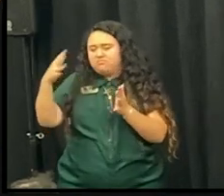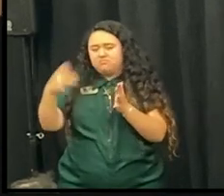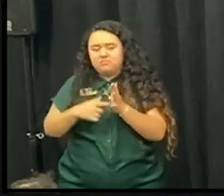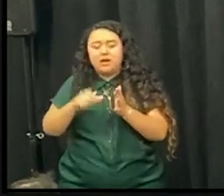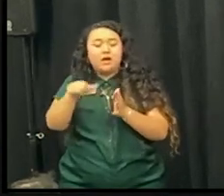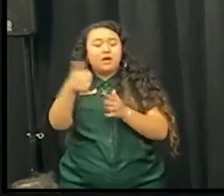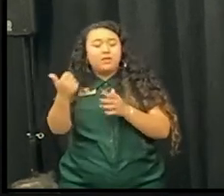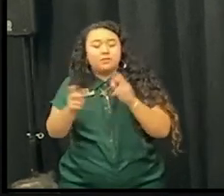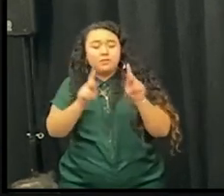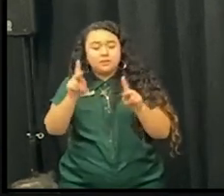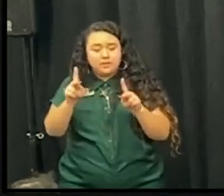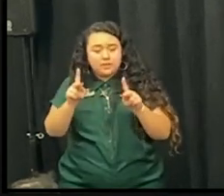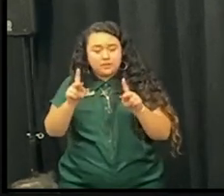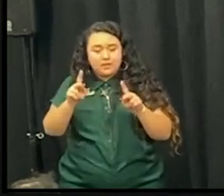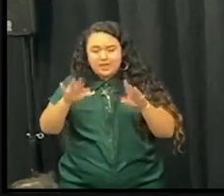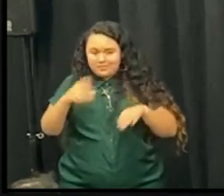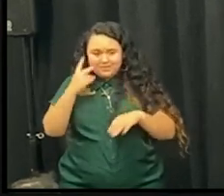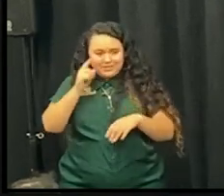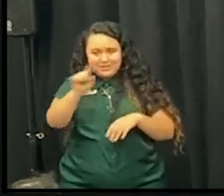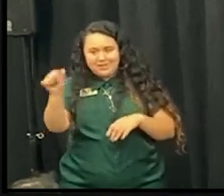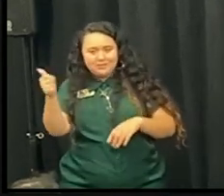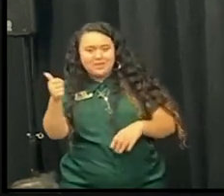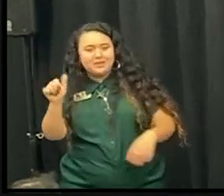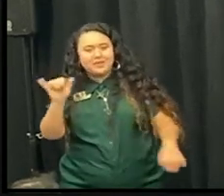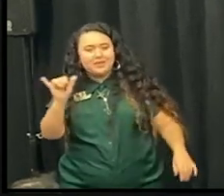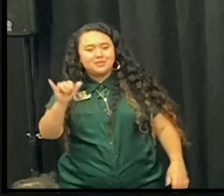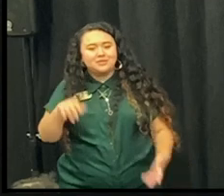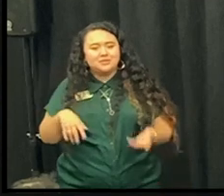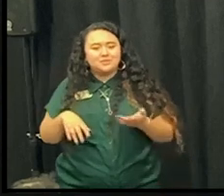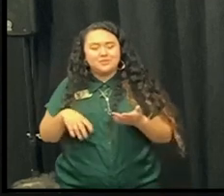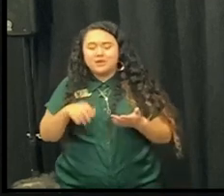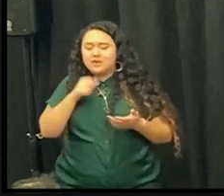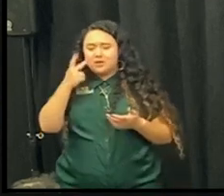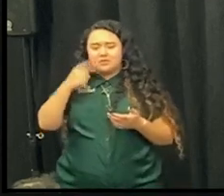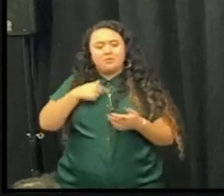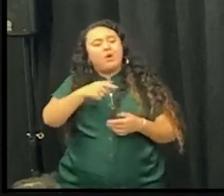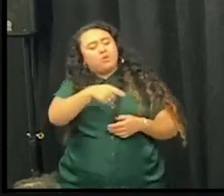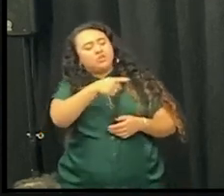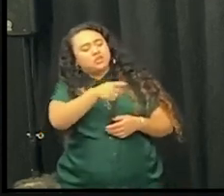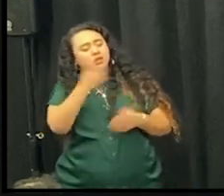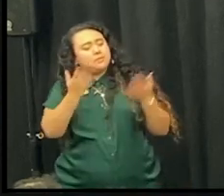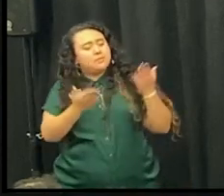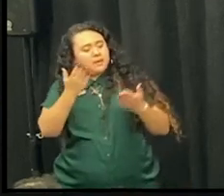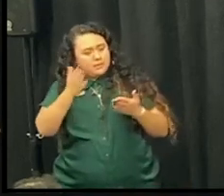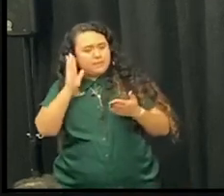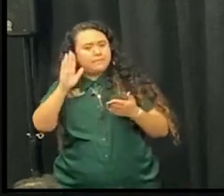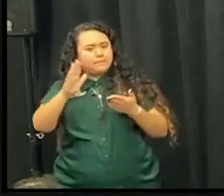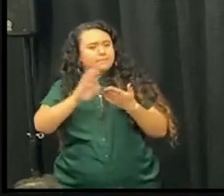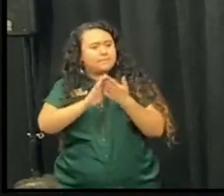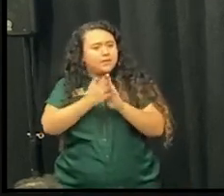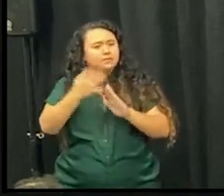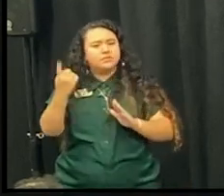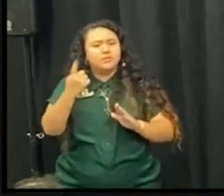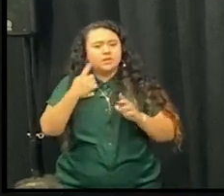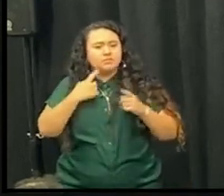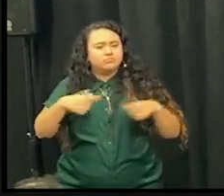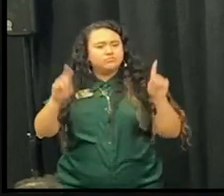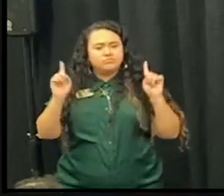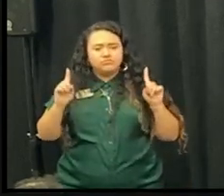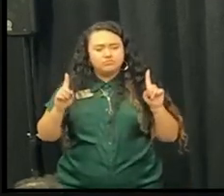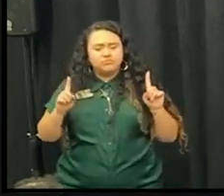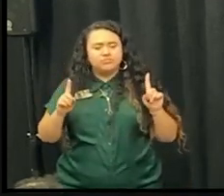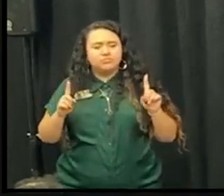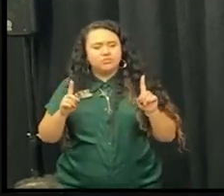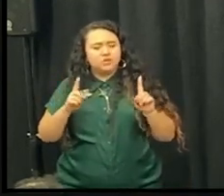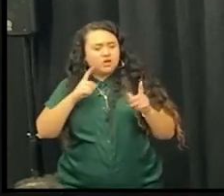people haven't seen them either. So they, you know, other people don't see me and say, oh yeah, she might be someone, you know,